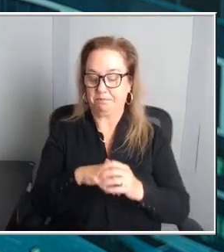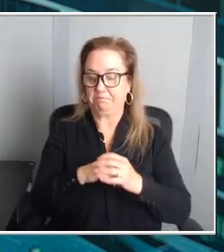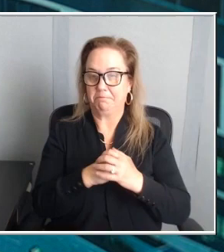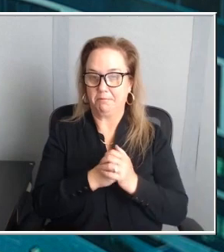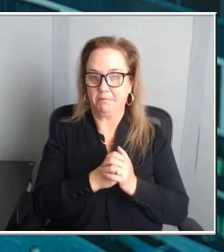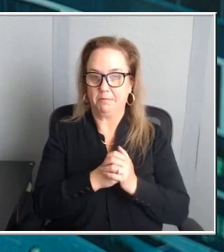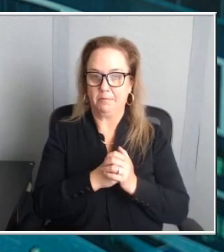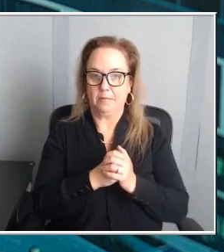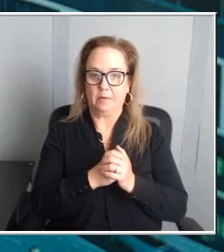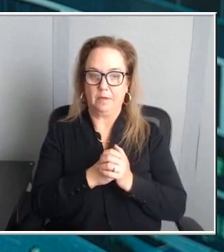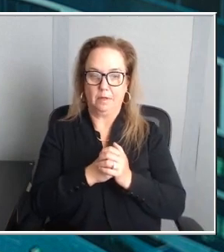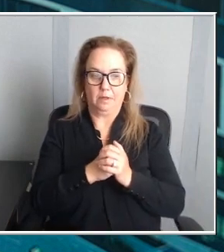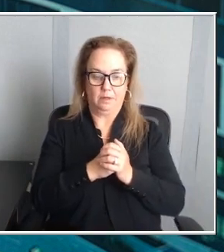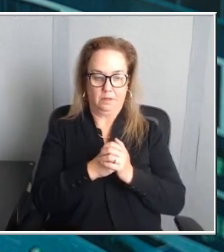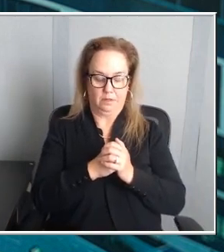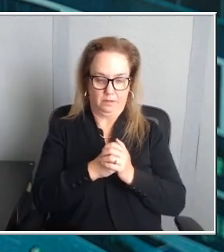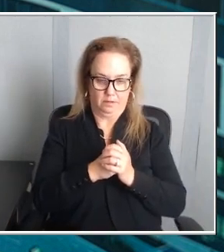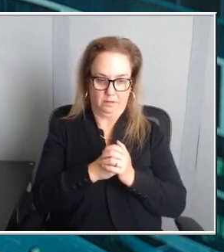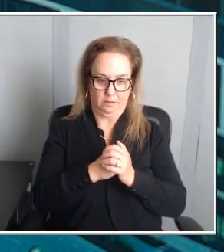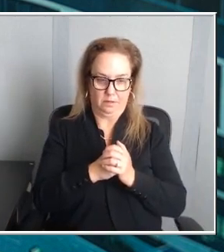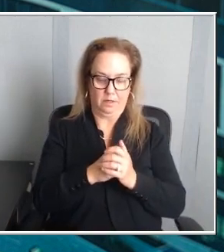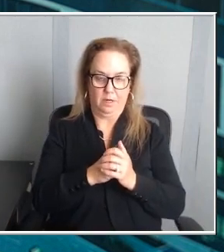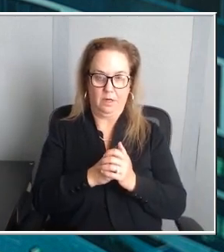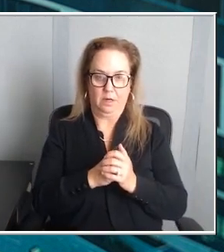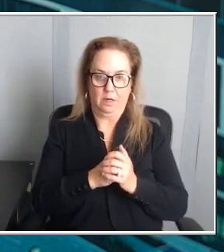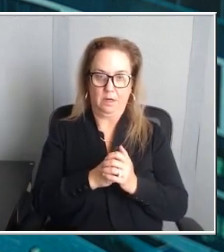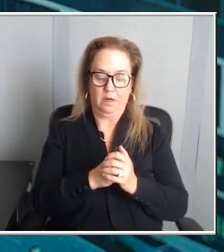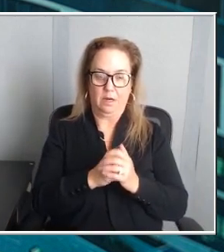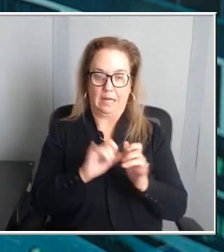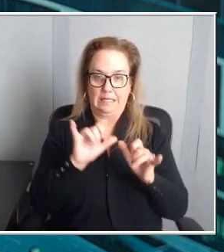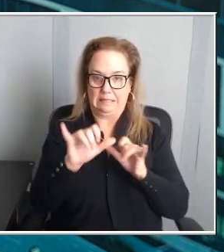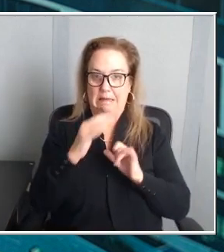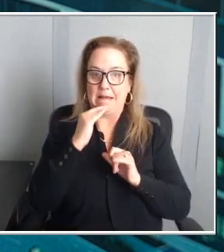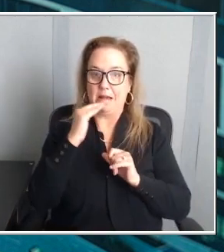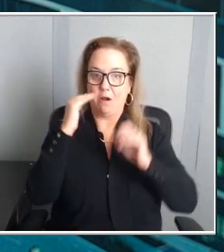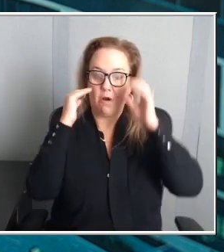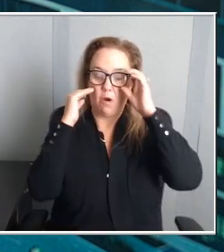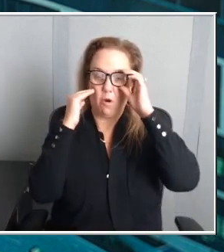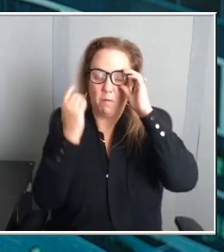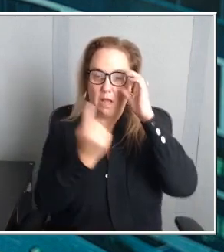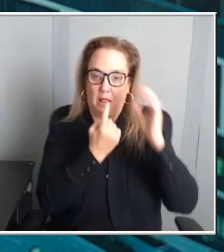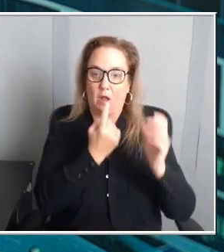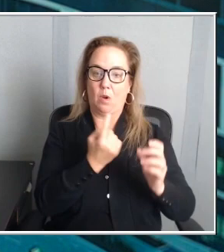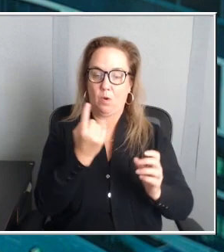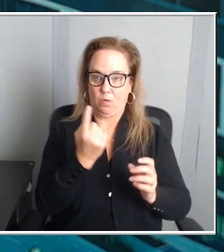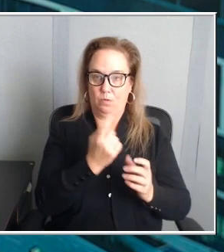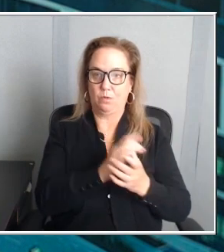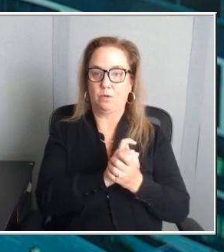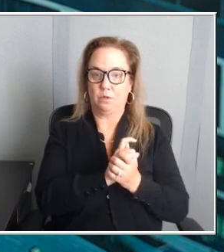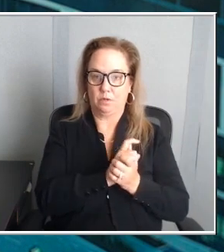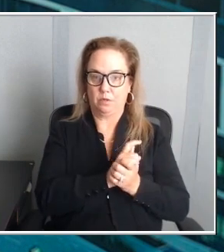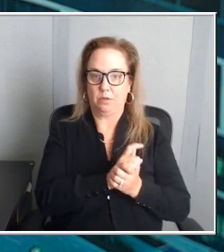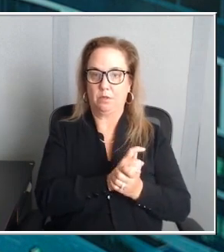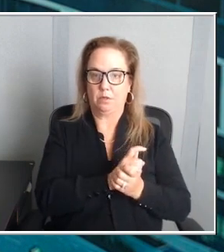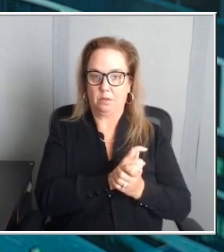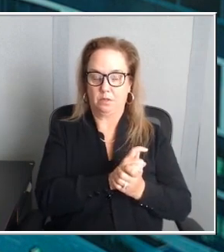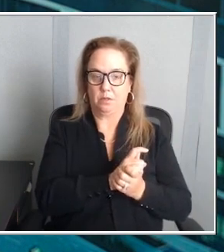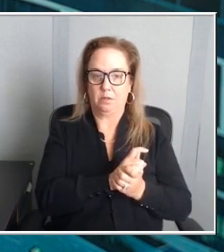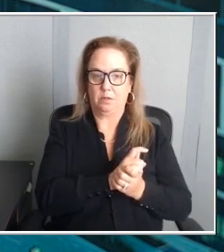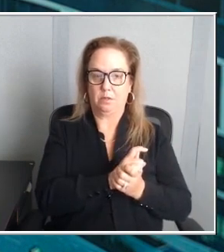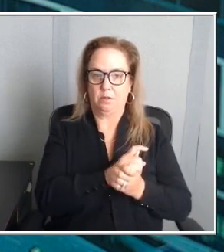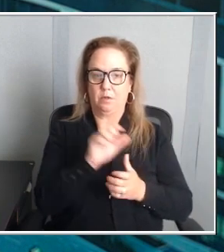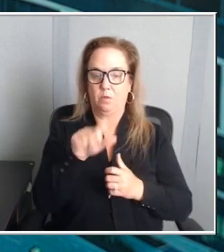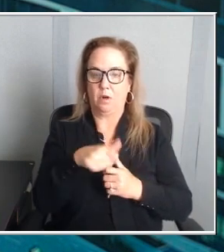Mm-hmm. I can stay home alone. Mm-hmm. Where else do you get to